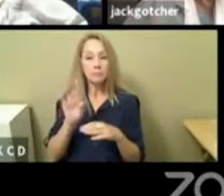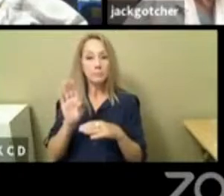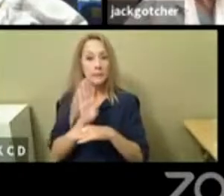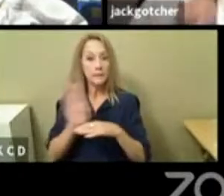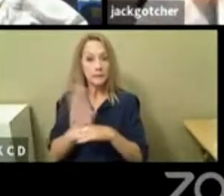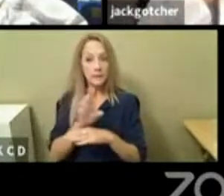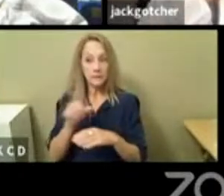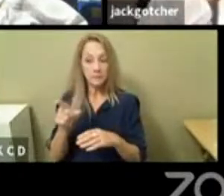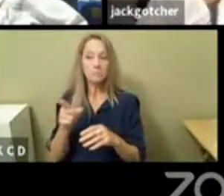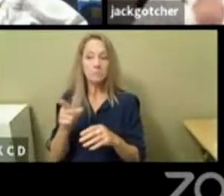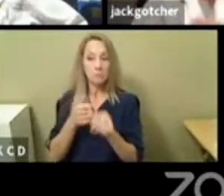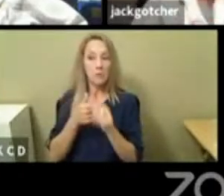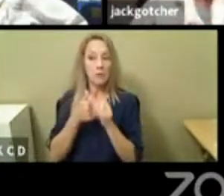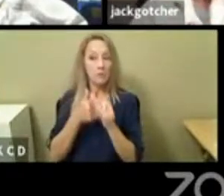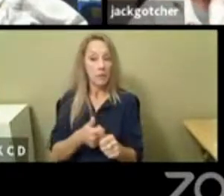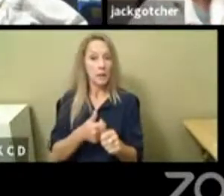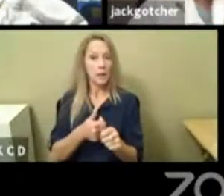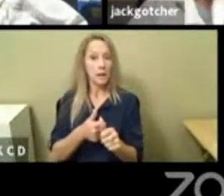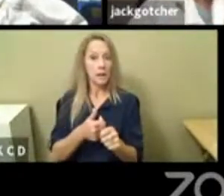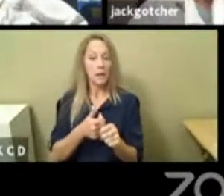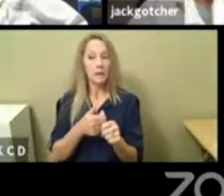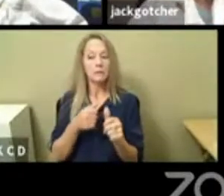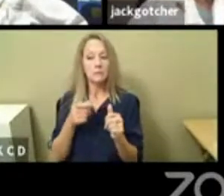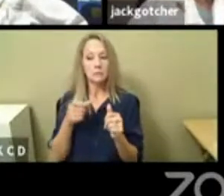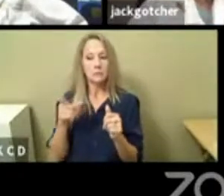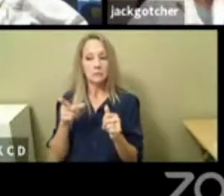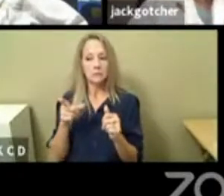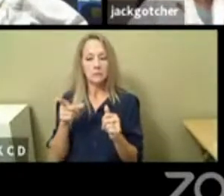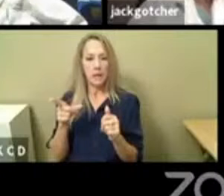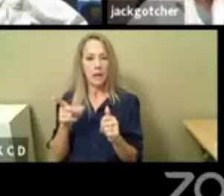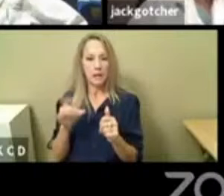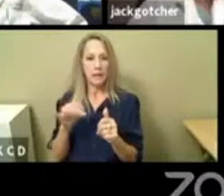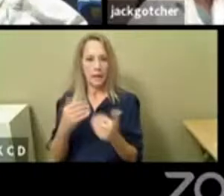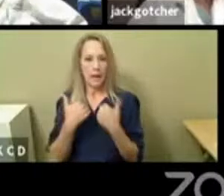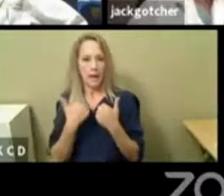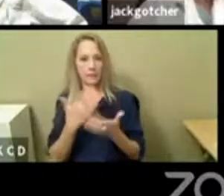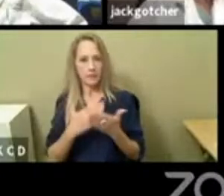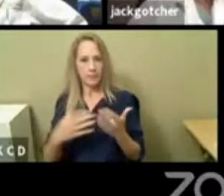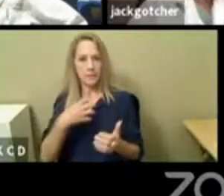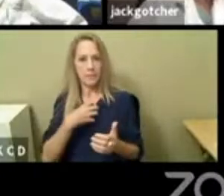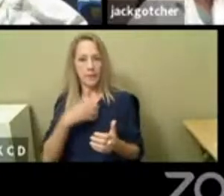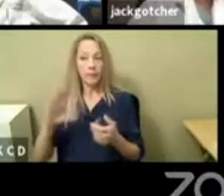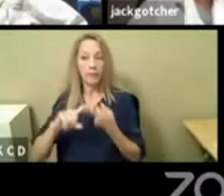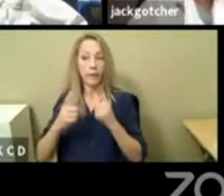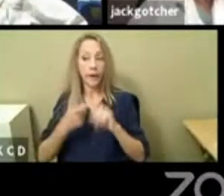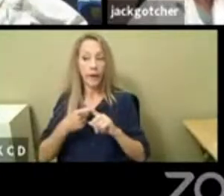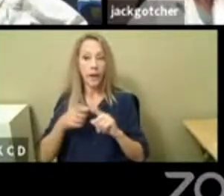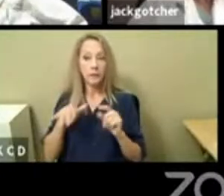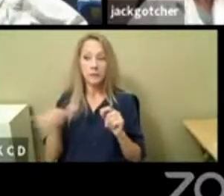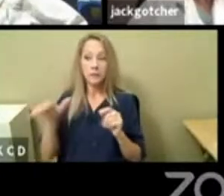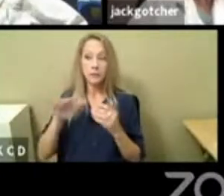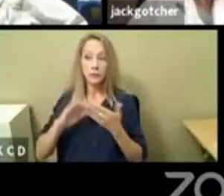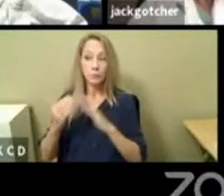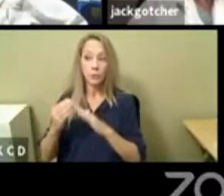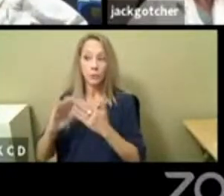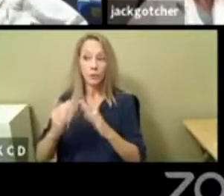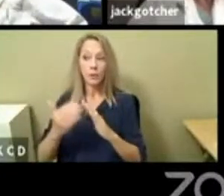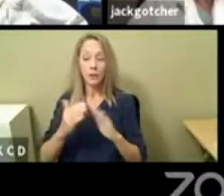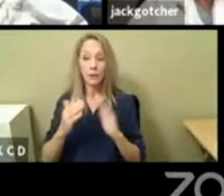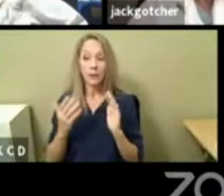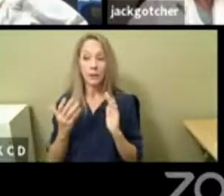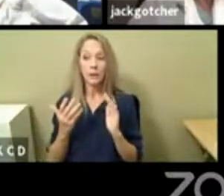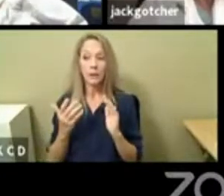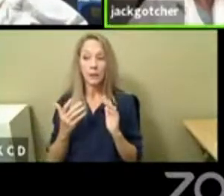have complied have had some complaint that some of their friends in the community have not and have been taking business away from